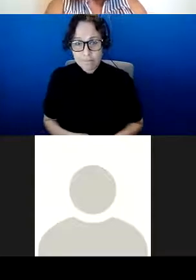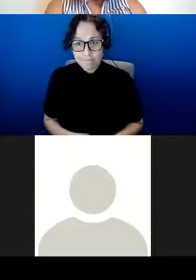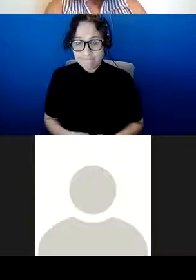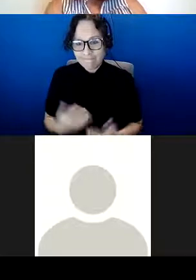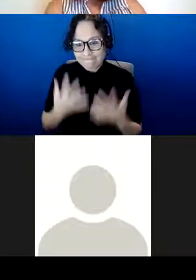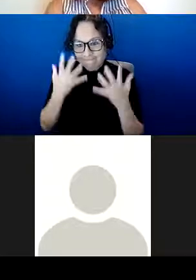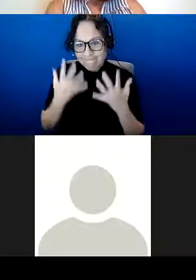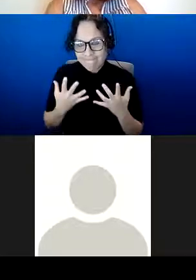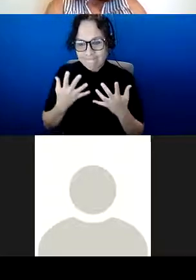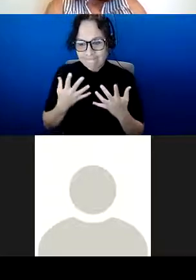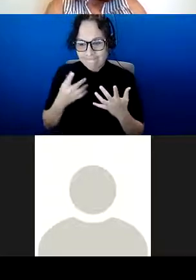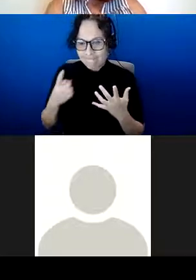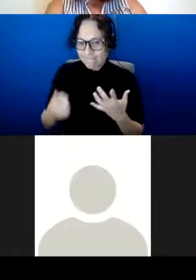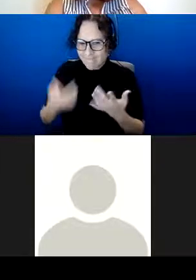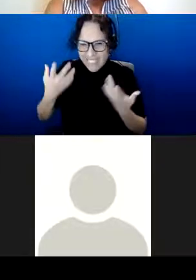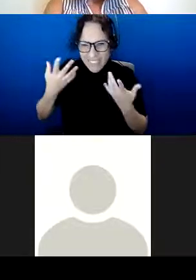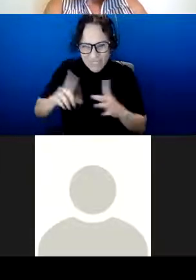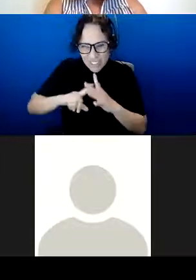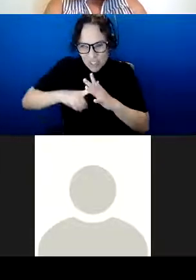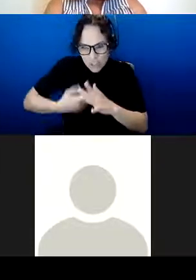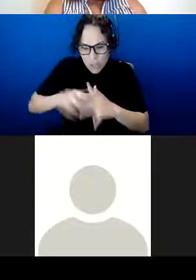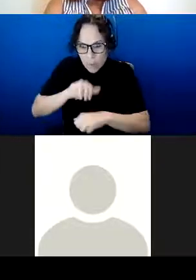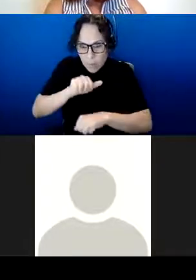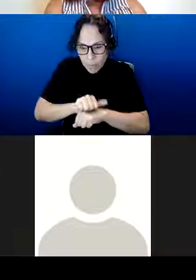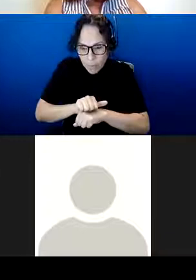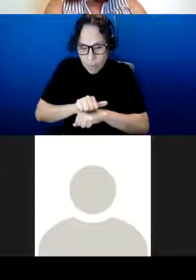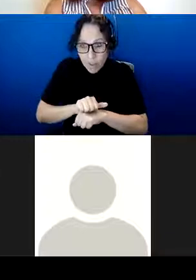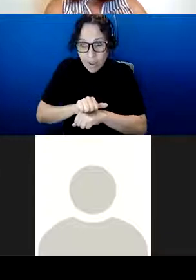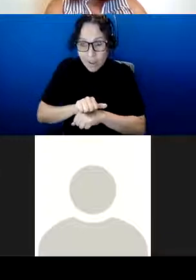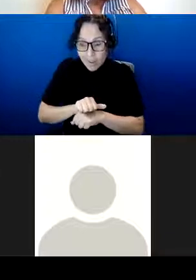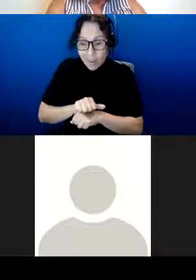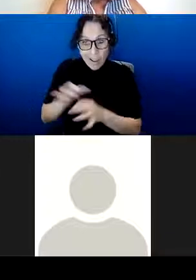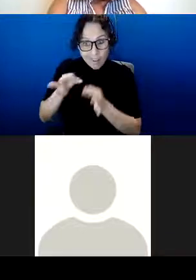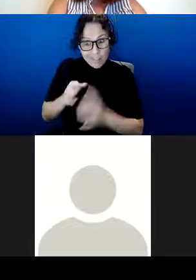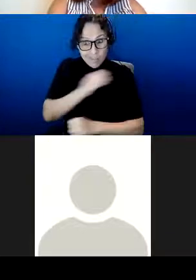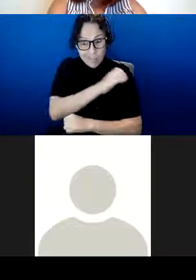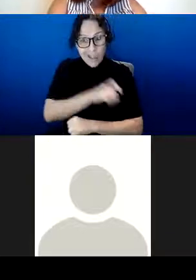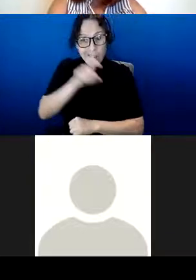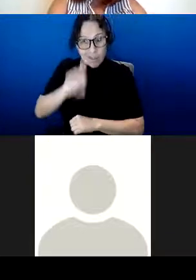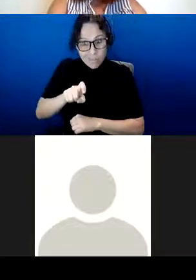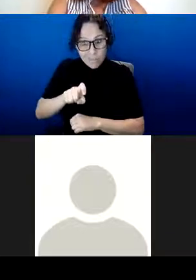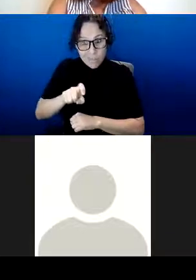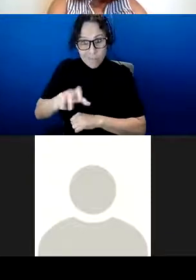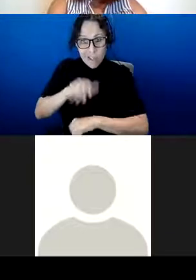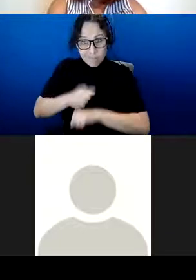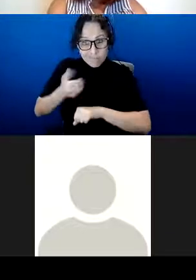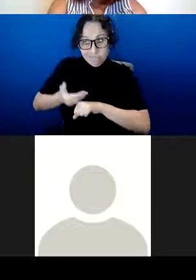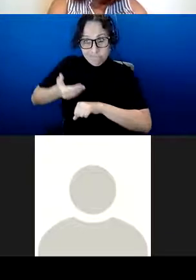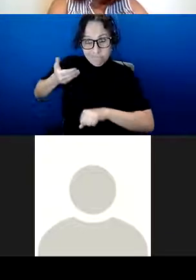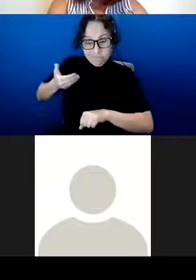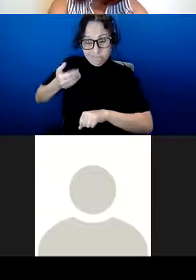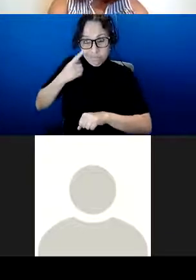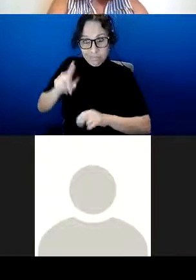Unfortunately, because the visit had already begun and because the interpreters at the clinic must be pre-scheduled for